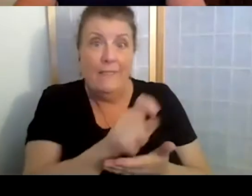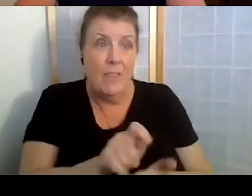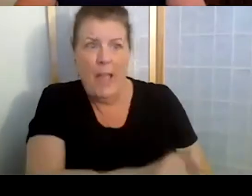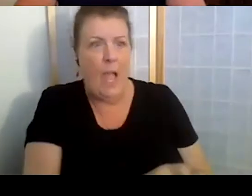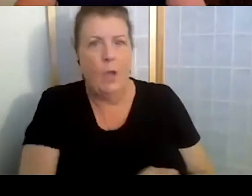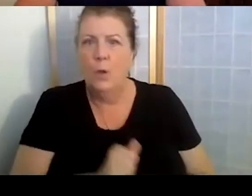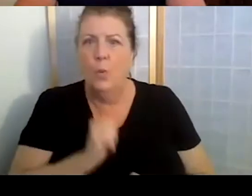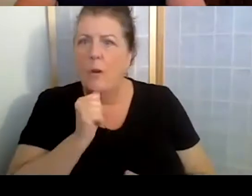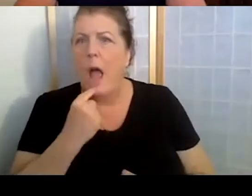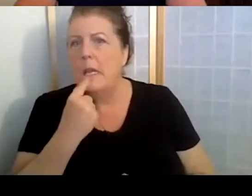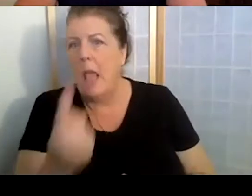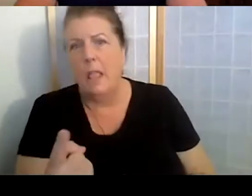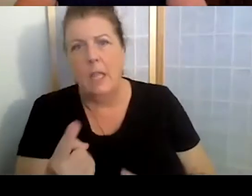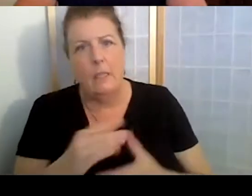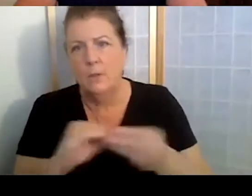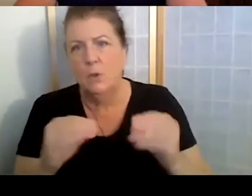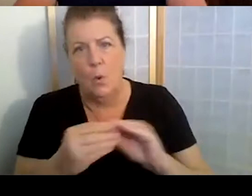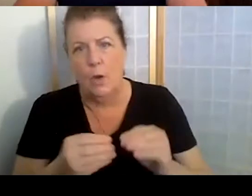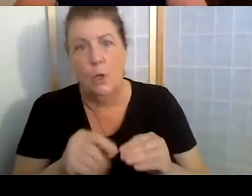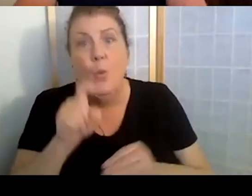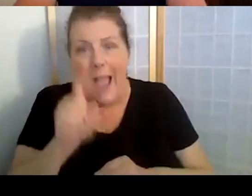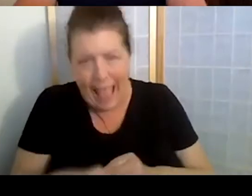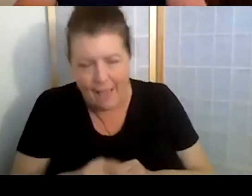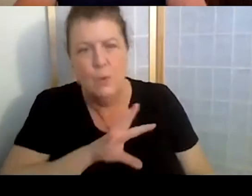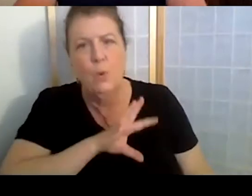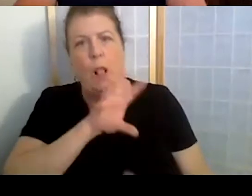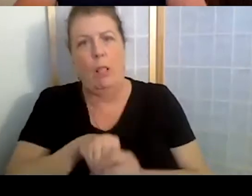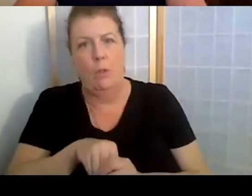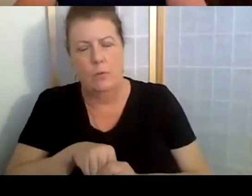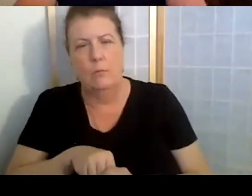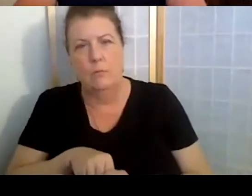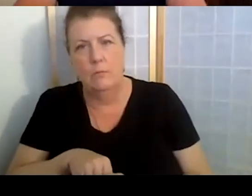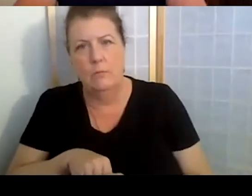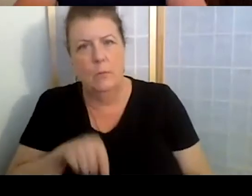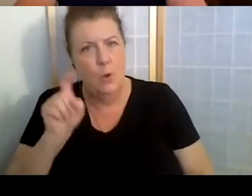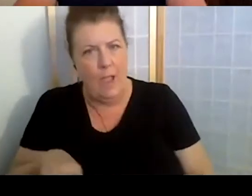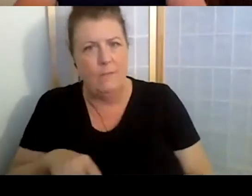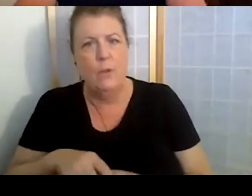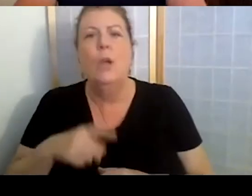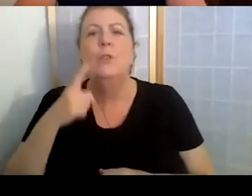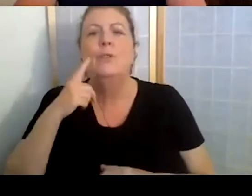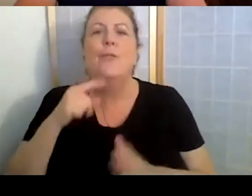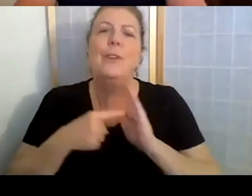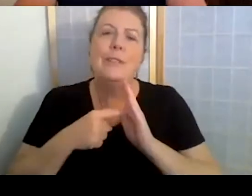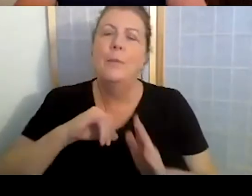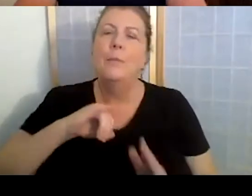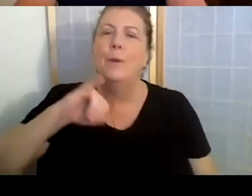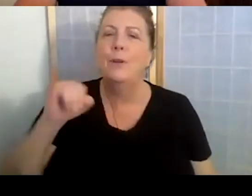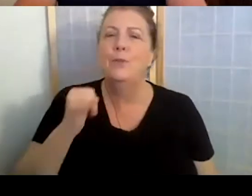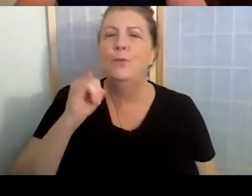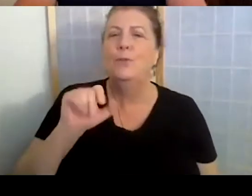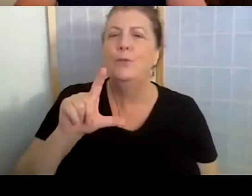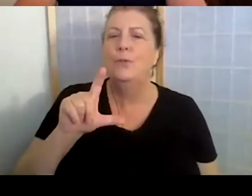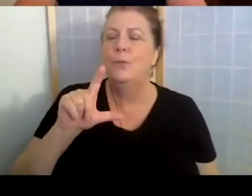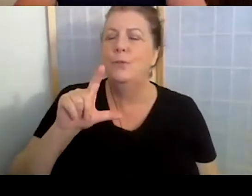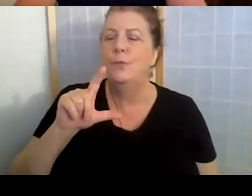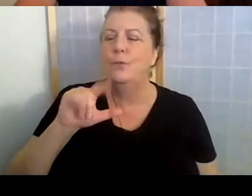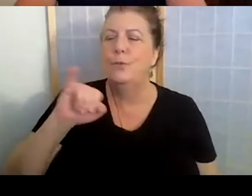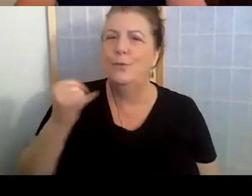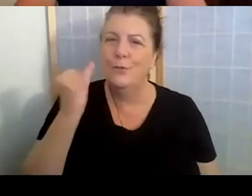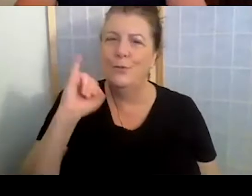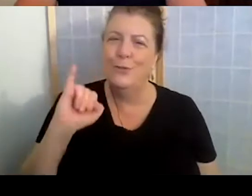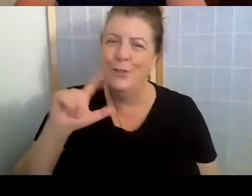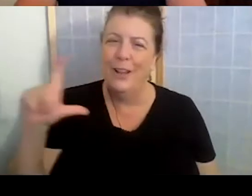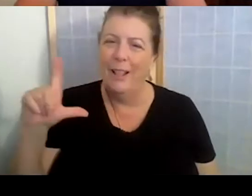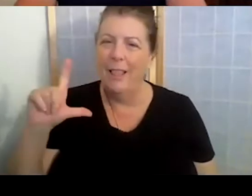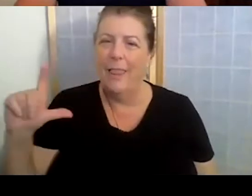have to go in, and those sort of go up on that Jill Lepore laundry line. And then there are the things